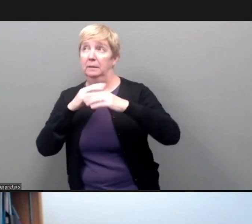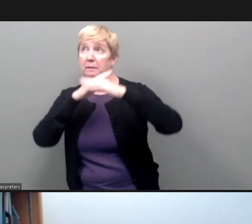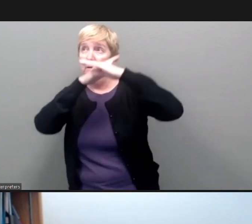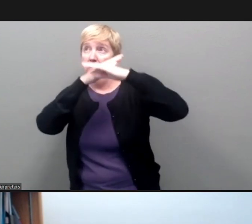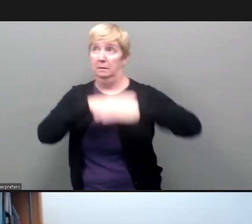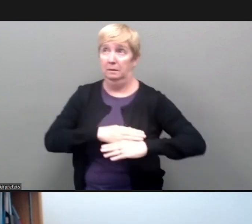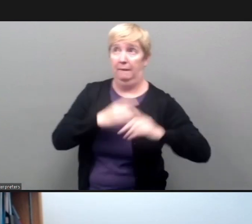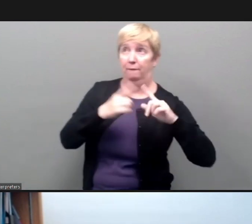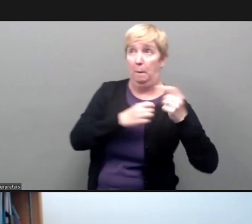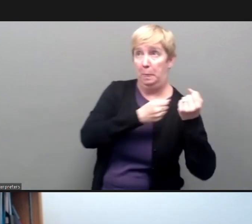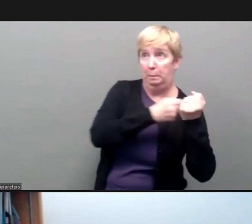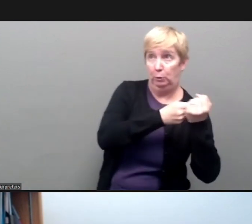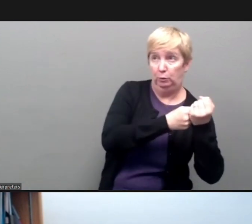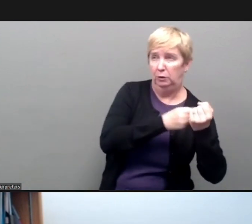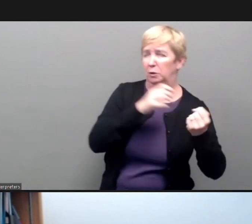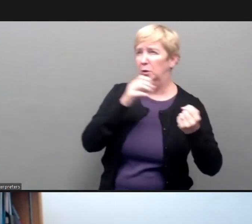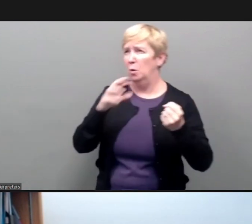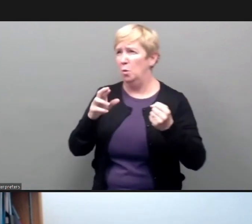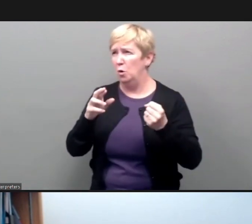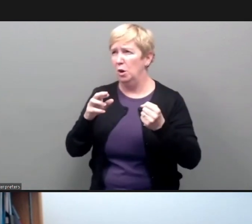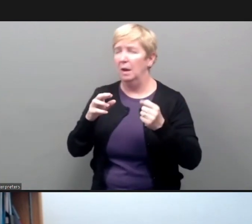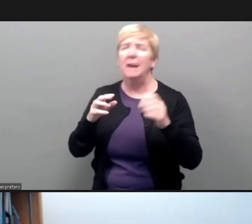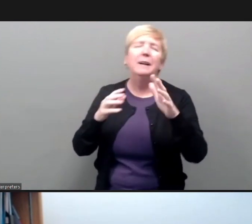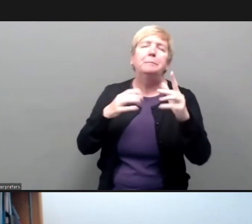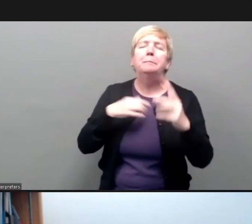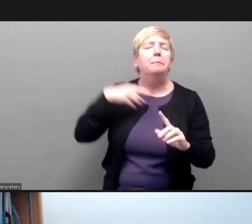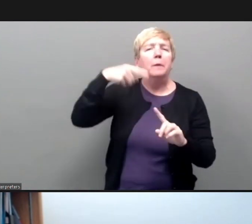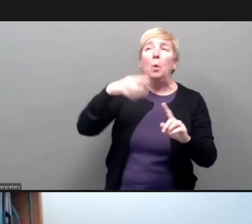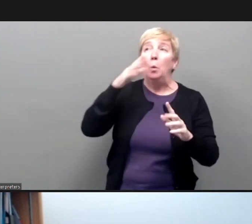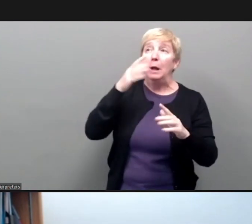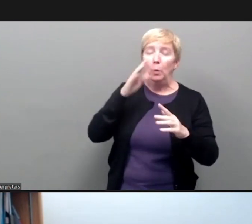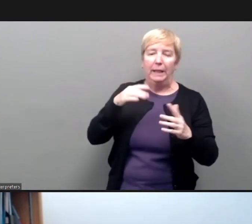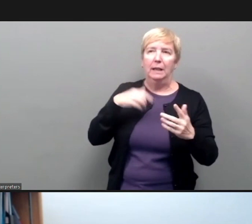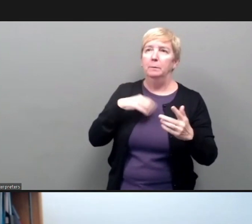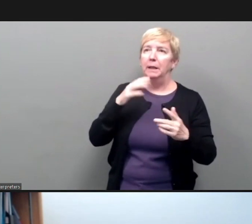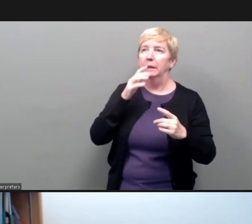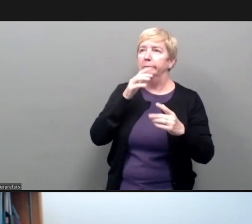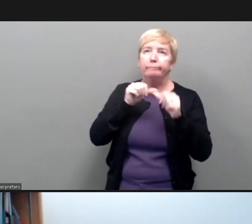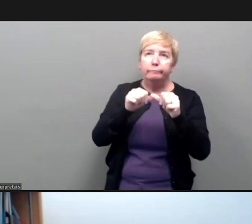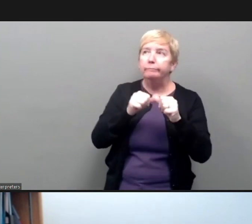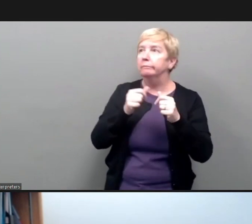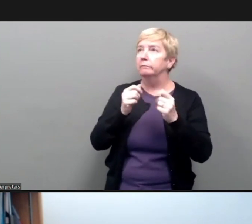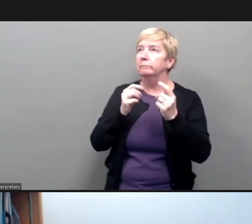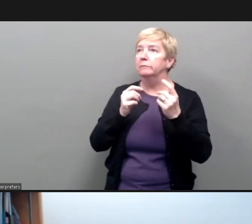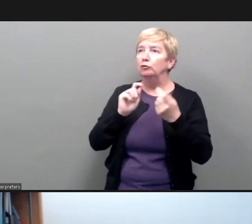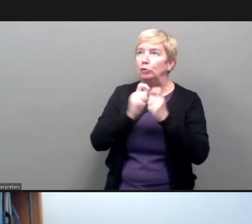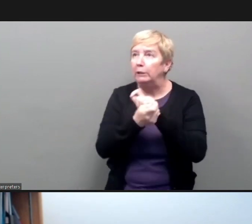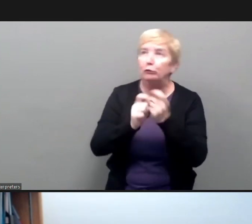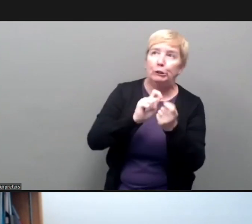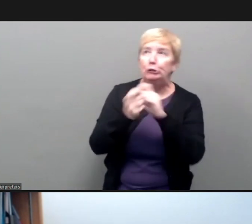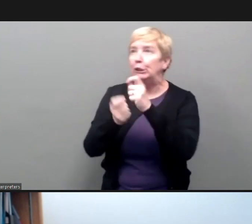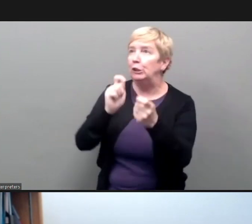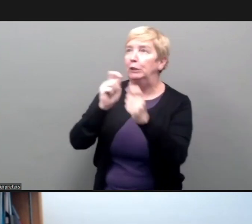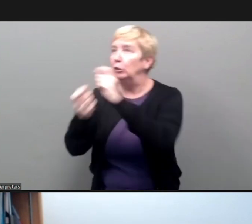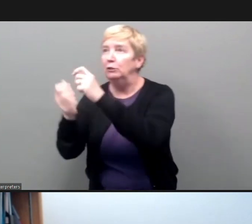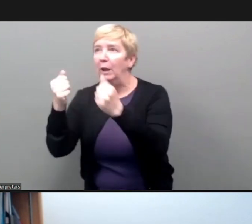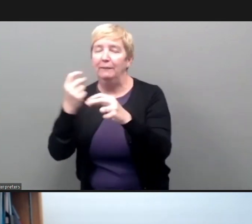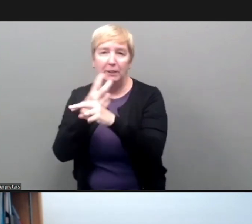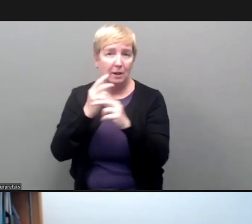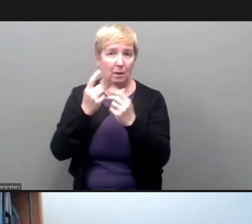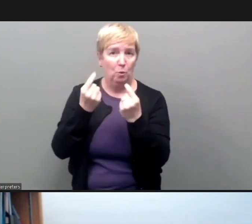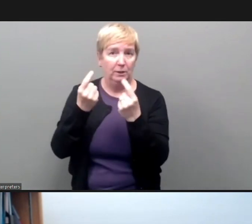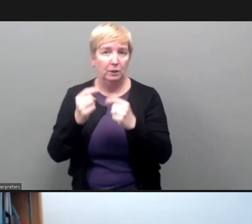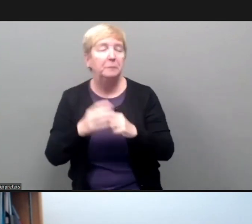Like, would it just be constantly a moving target, I guess is what I'm asking. Thanks. I'm going to start, but I'm going to let Christine weigh in on this